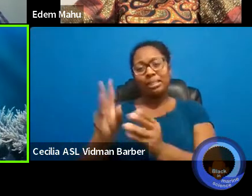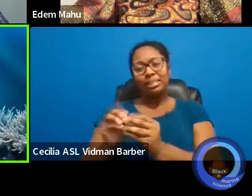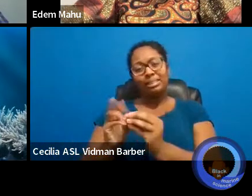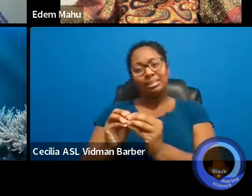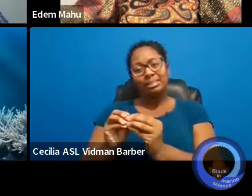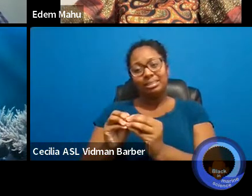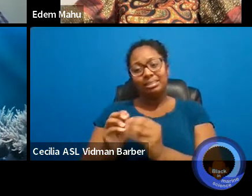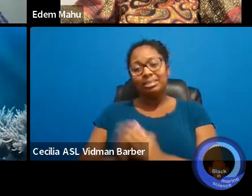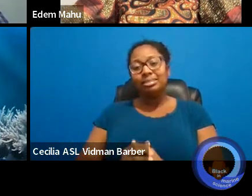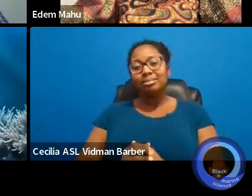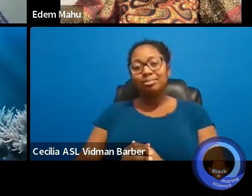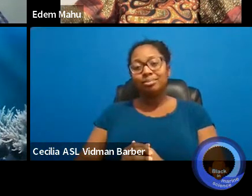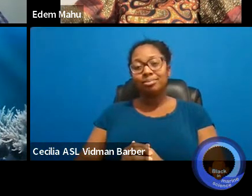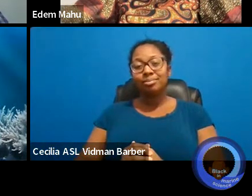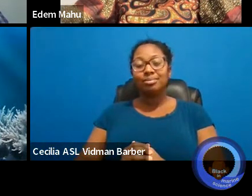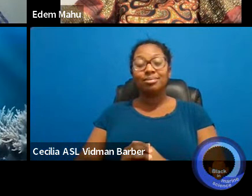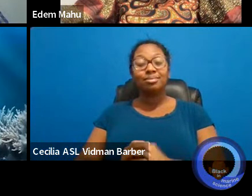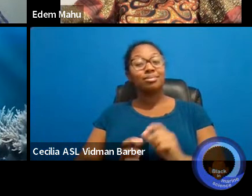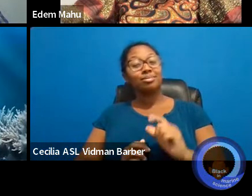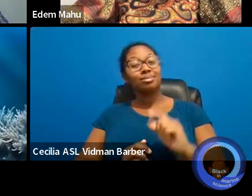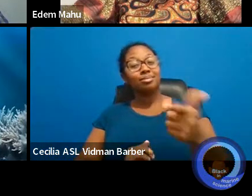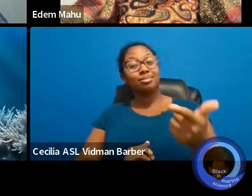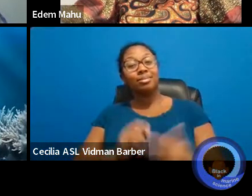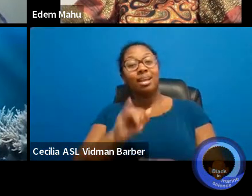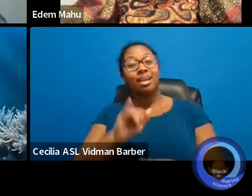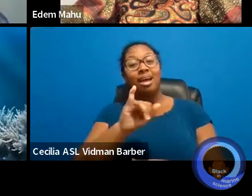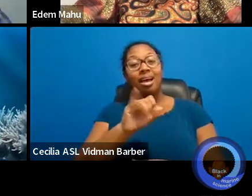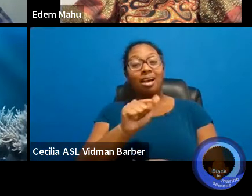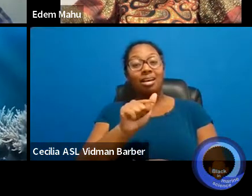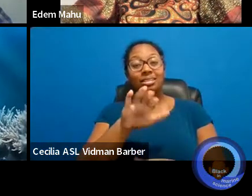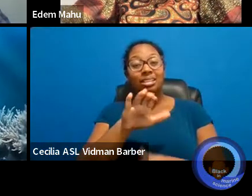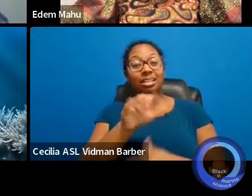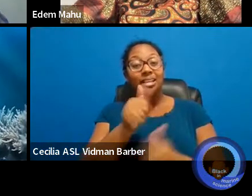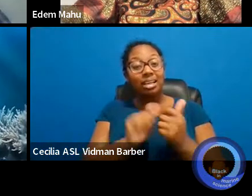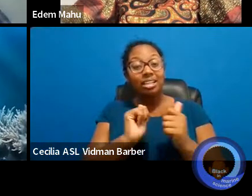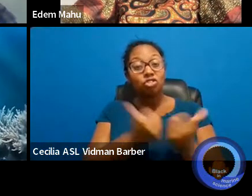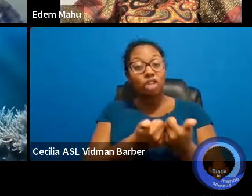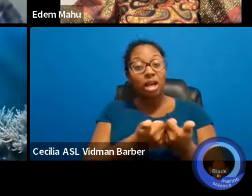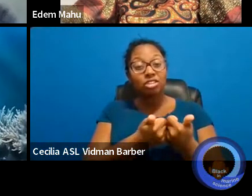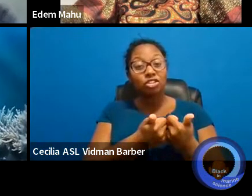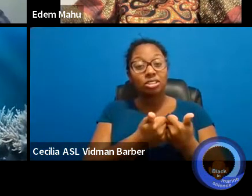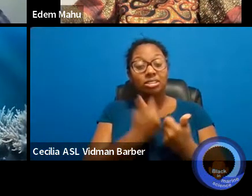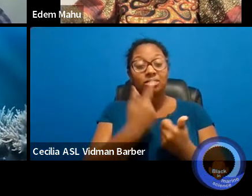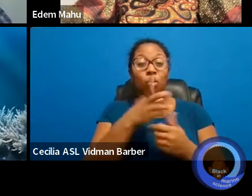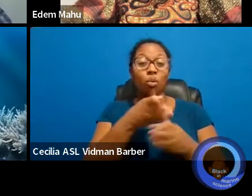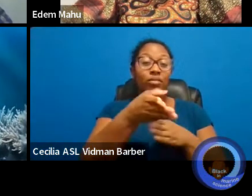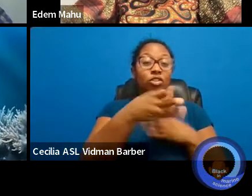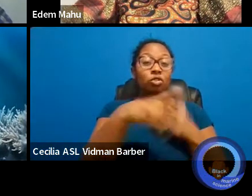How about you, Mr. Isaac? Any challenges in the professional world and in circles?